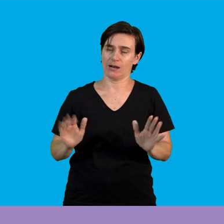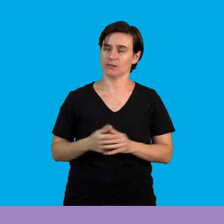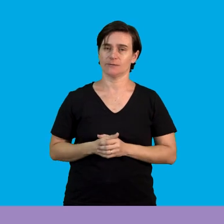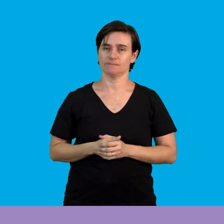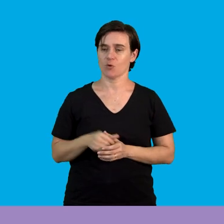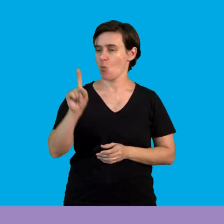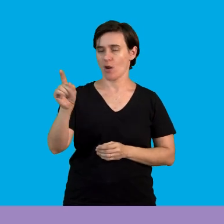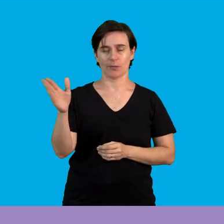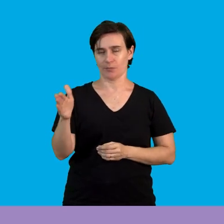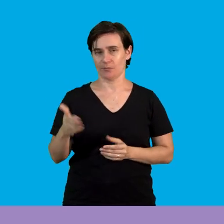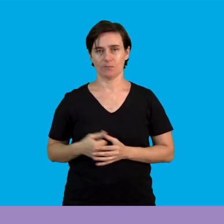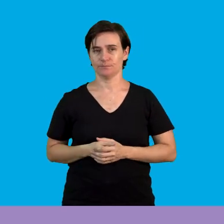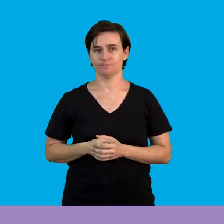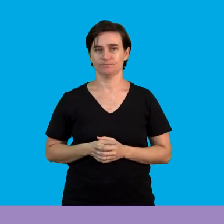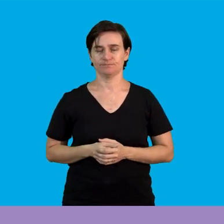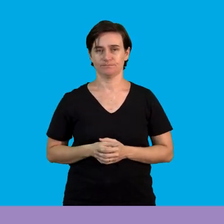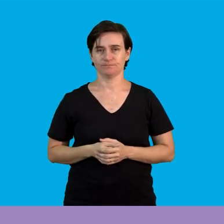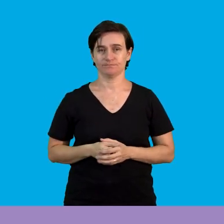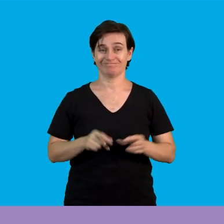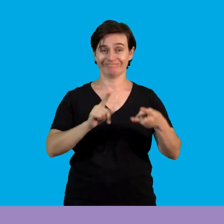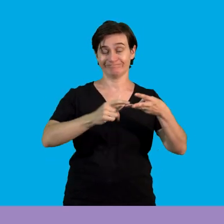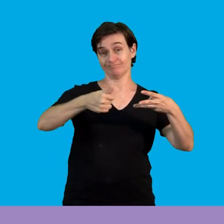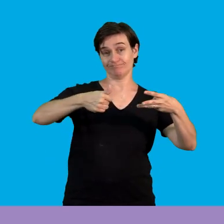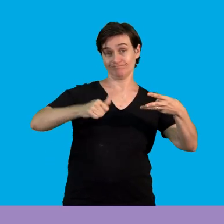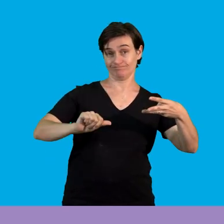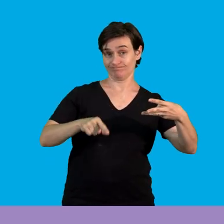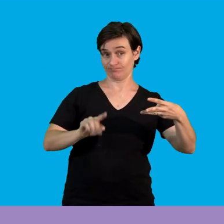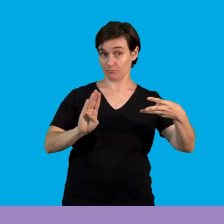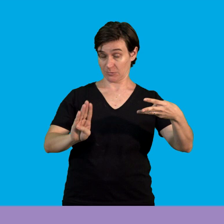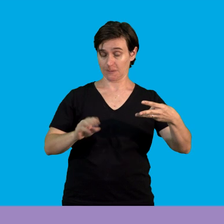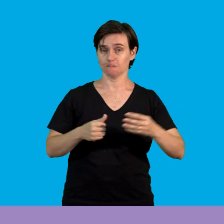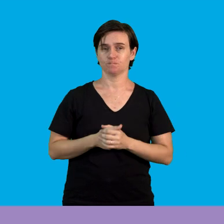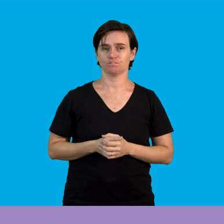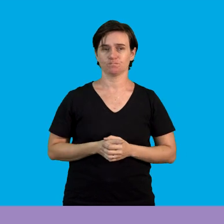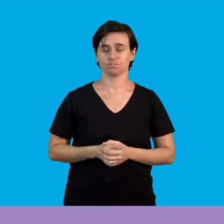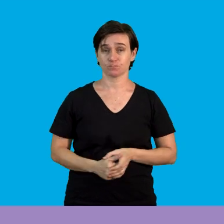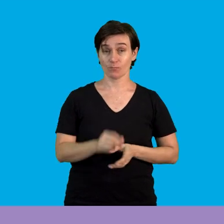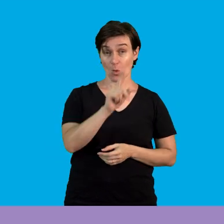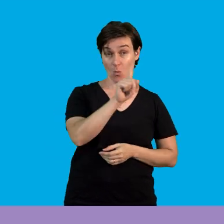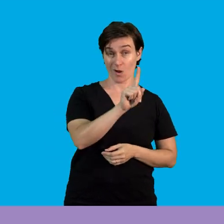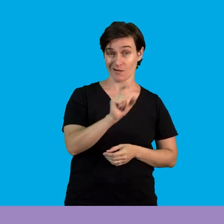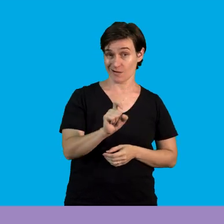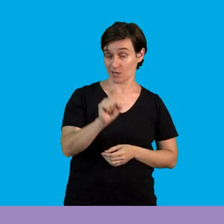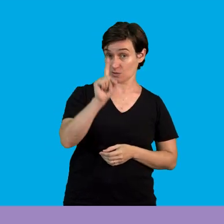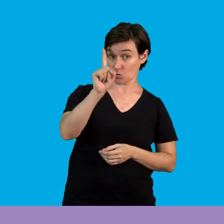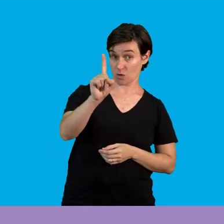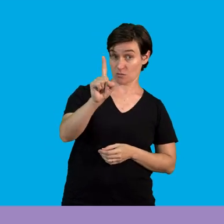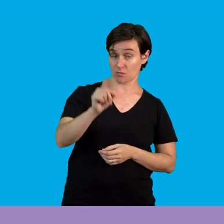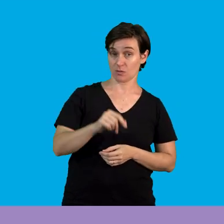4a. We don't write the 1. Right? The next one would be